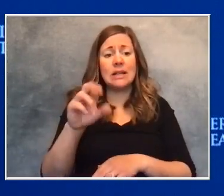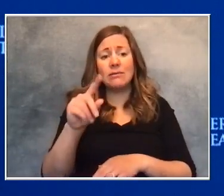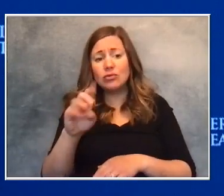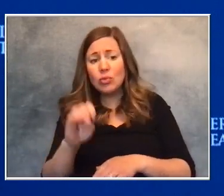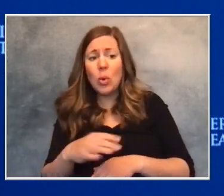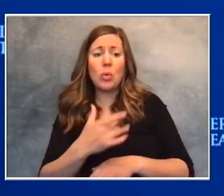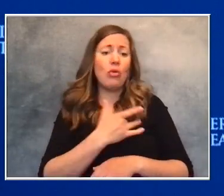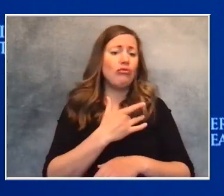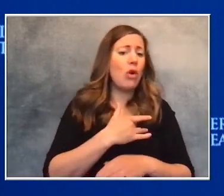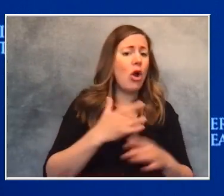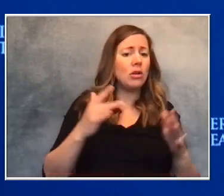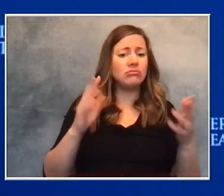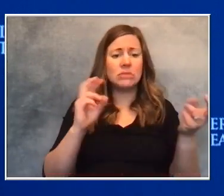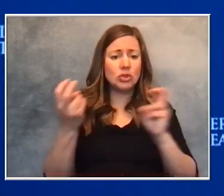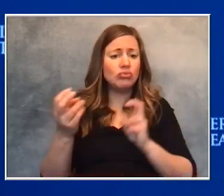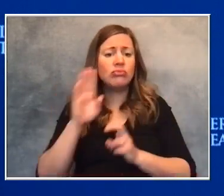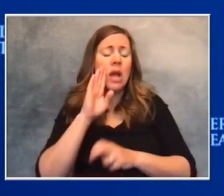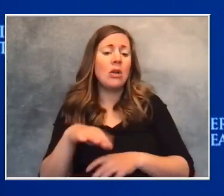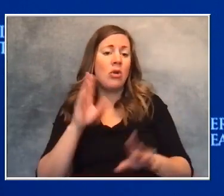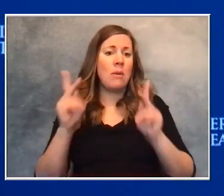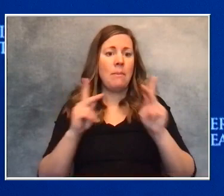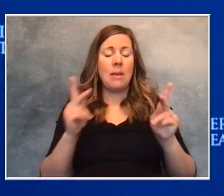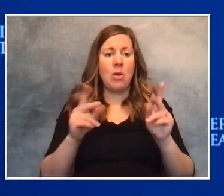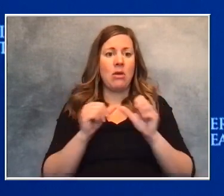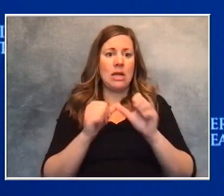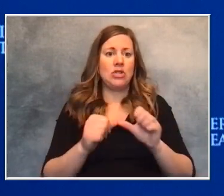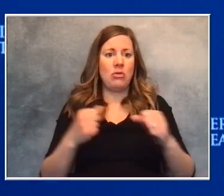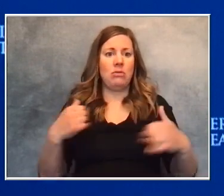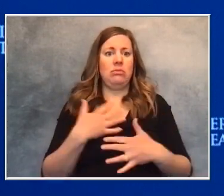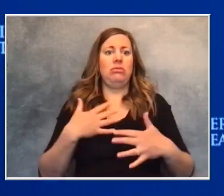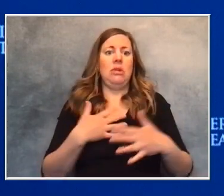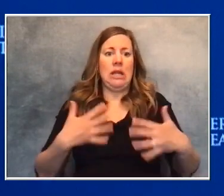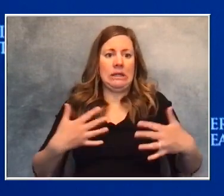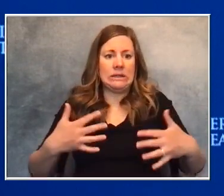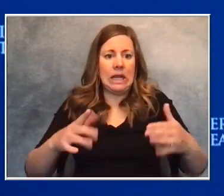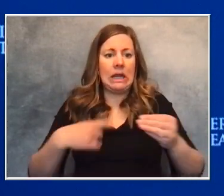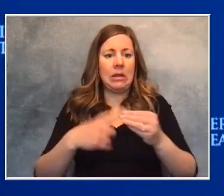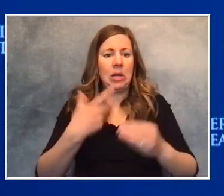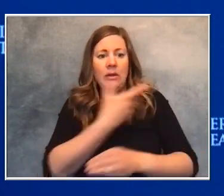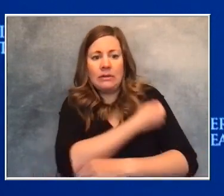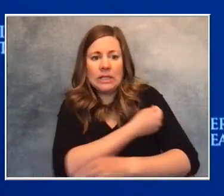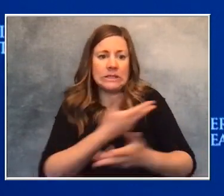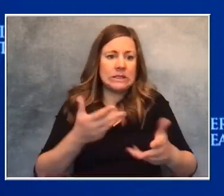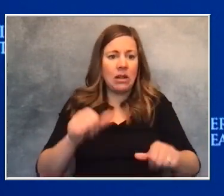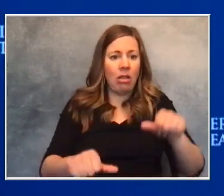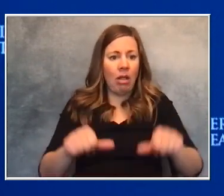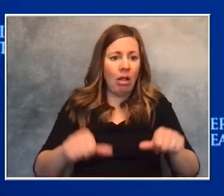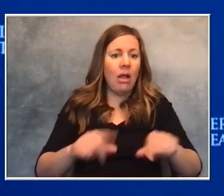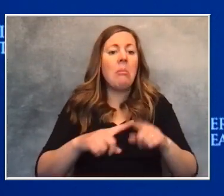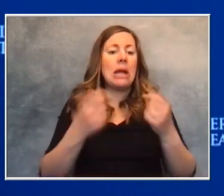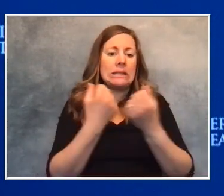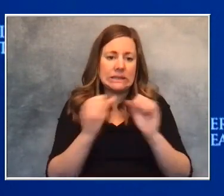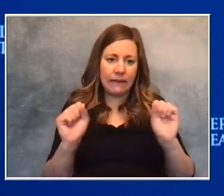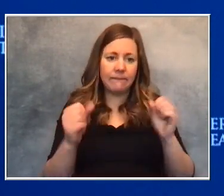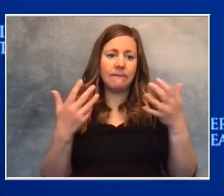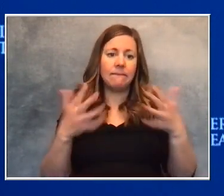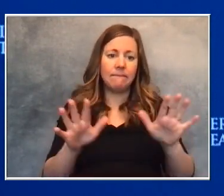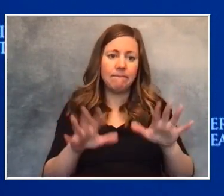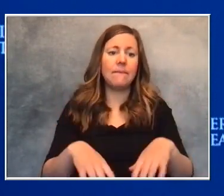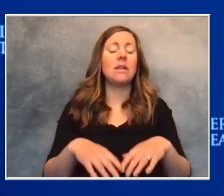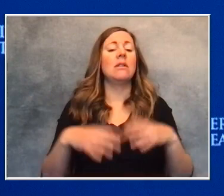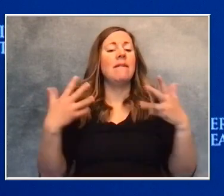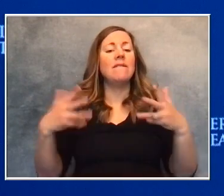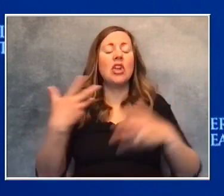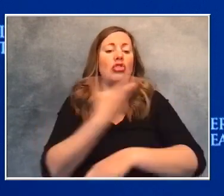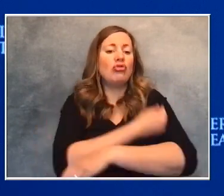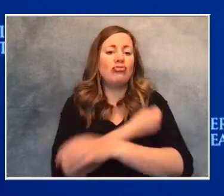And so I know people continue to have fear or anxiety about getting the vaccines, but they are safe. They've been given so much around the world, and